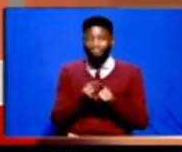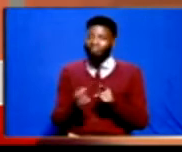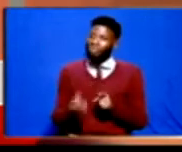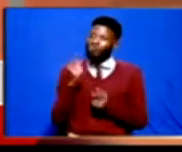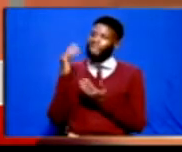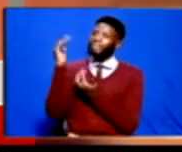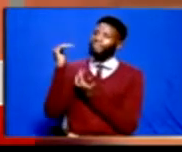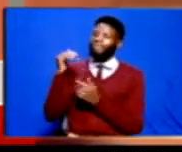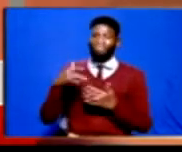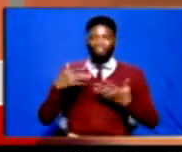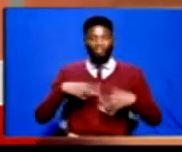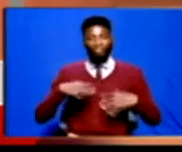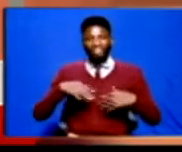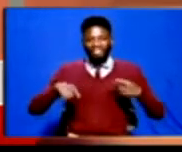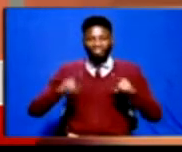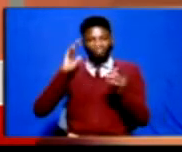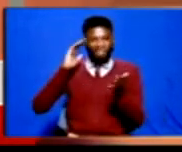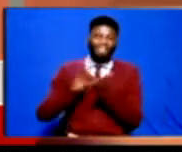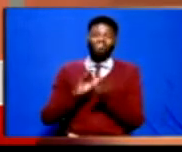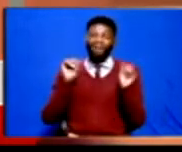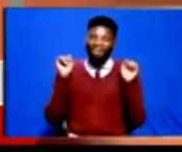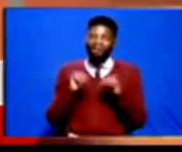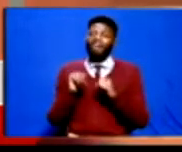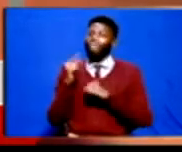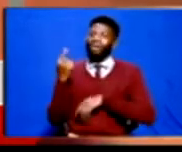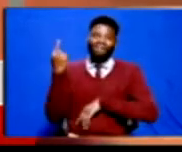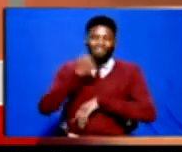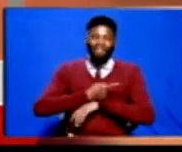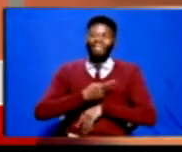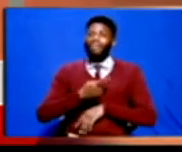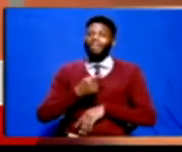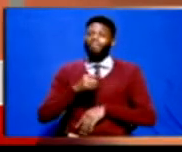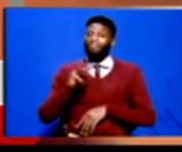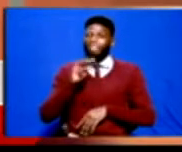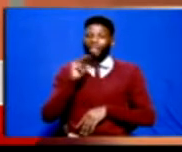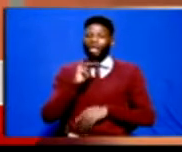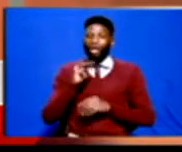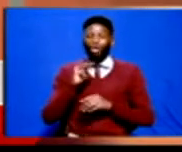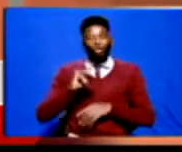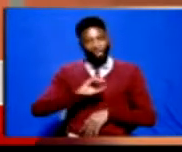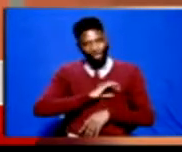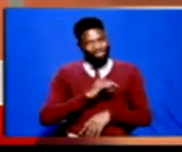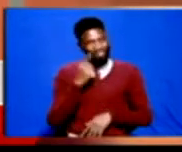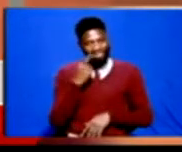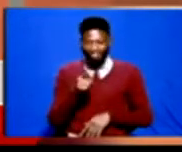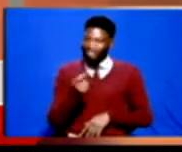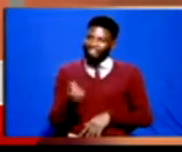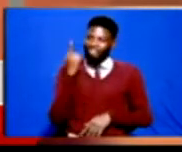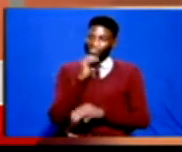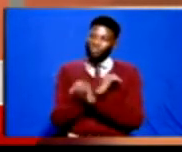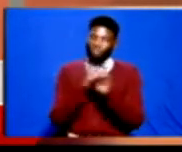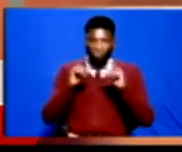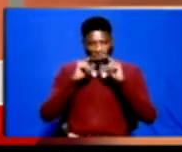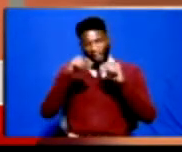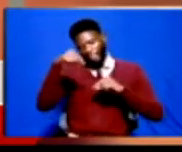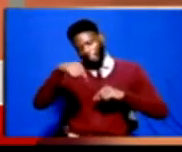they can be overnight millionaires in a day without understanding that at times, even as much as it might be said that there are